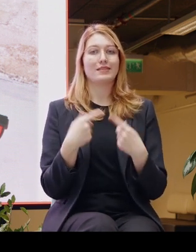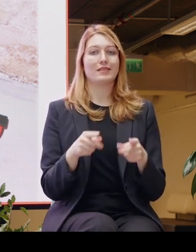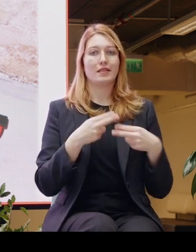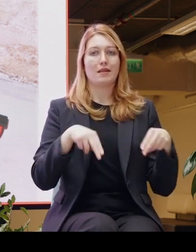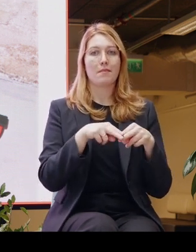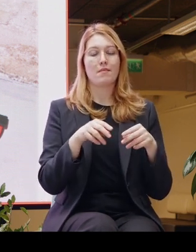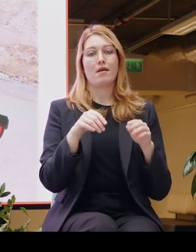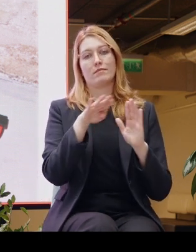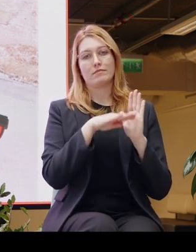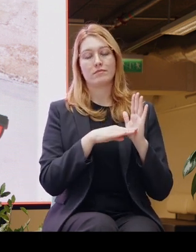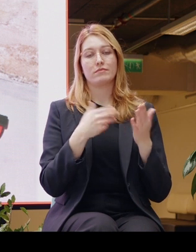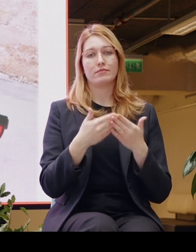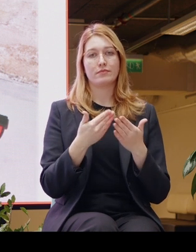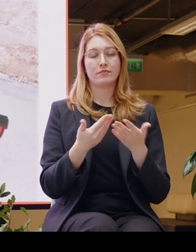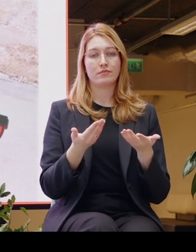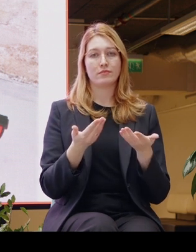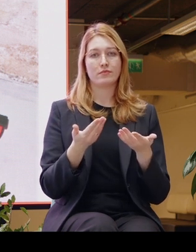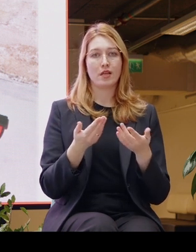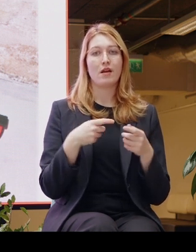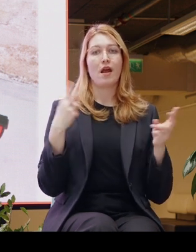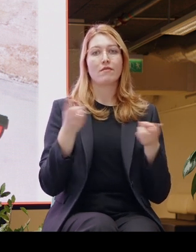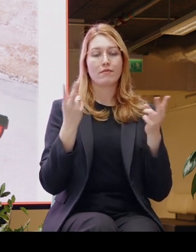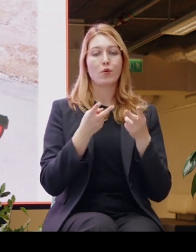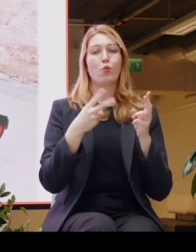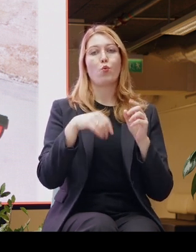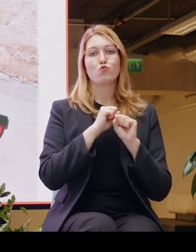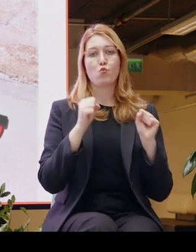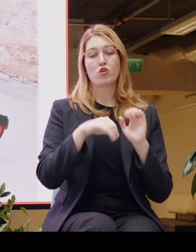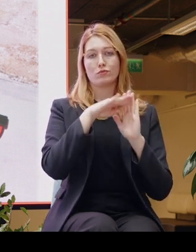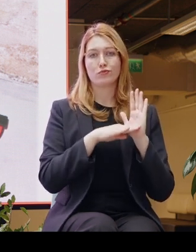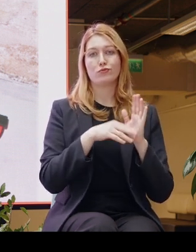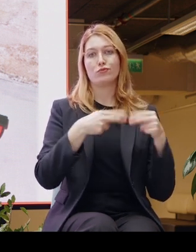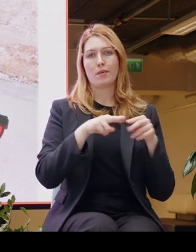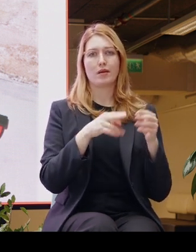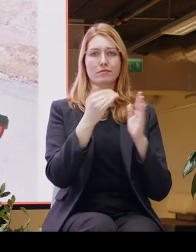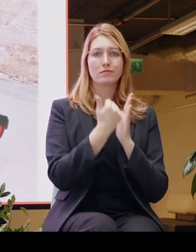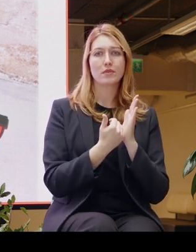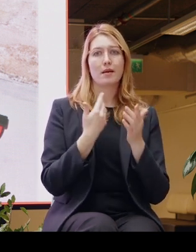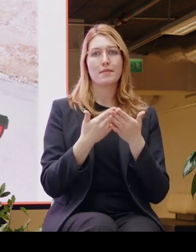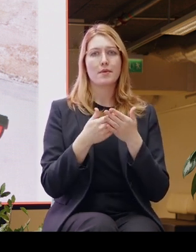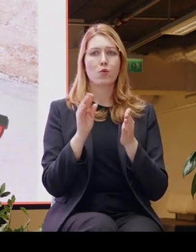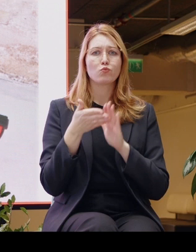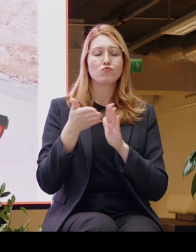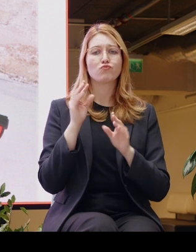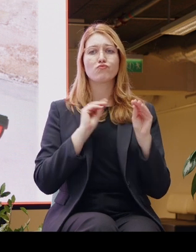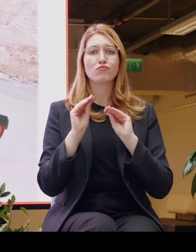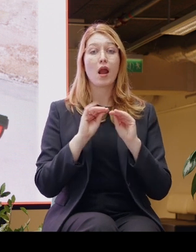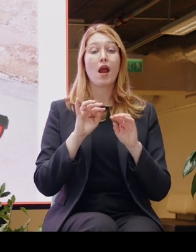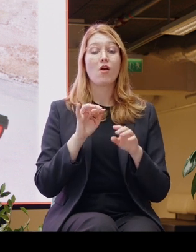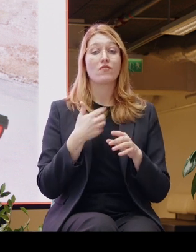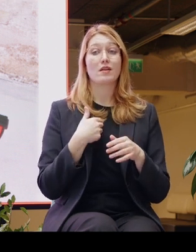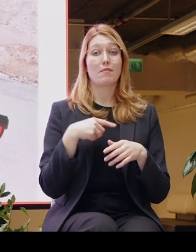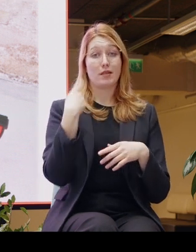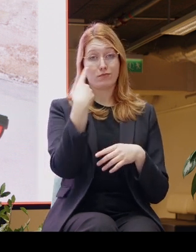department's regulation, example, fire department regulations or something. And after that, they have to start fixing the problems.